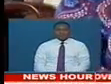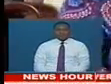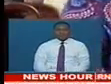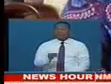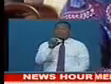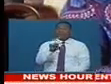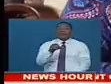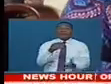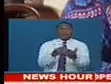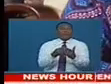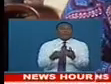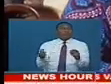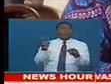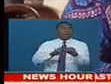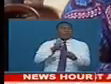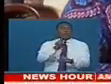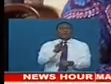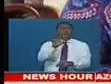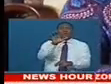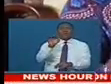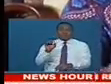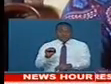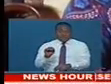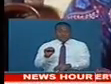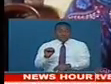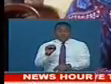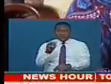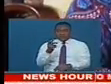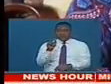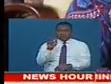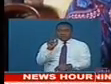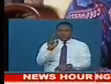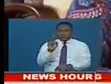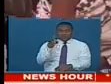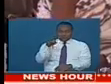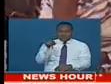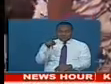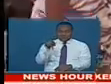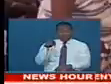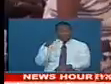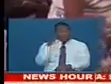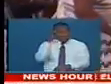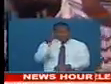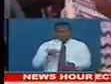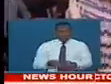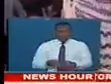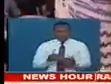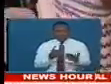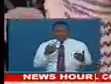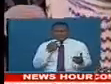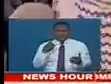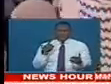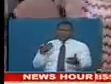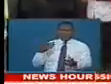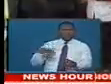This will be increased to 2.5% of GDP in the long term. Players say the feat achieved by